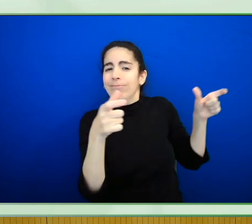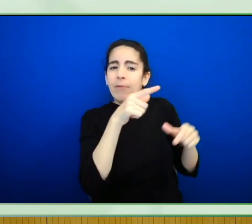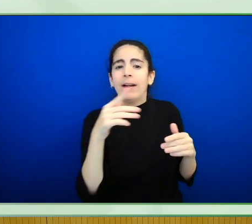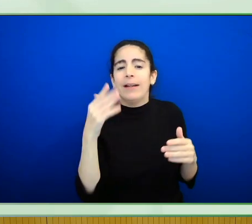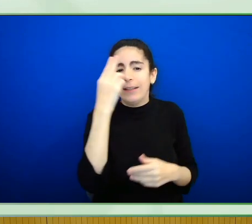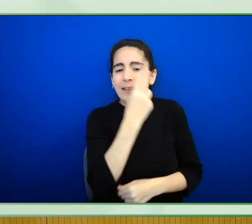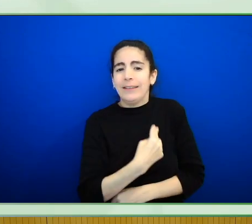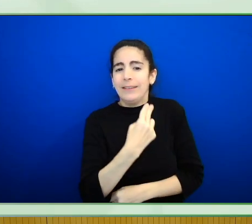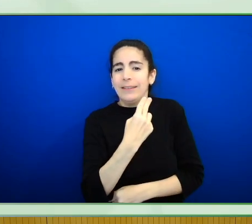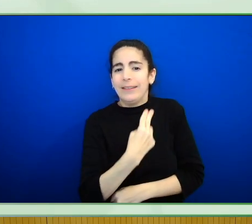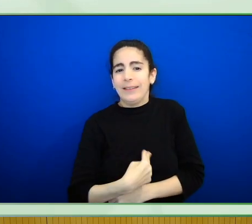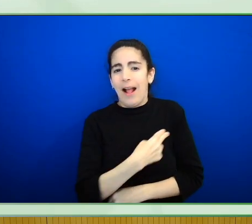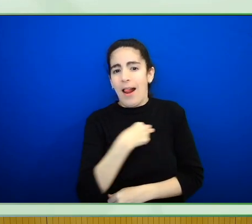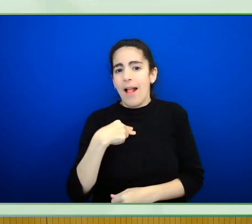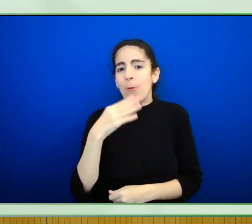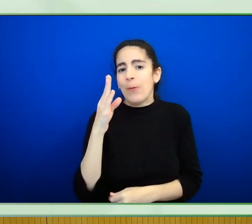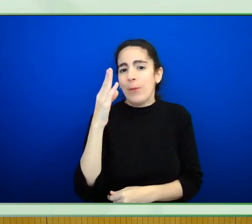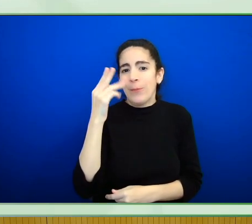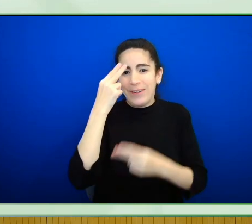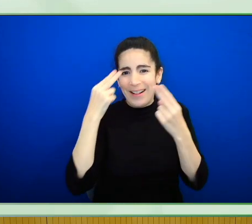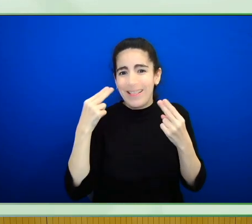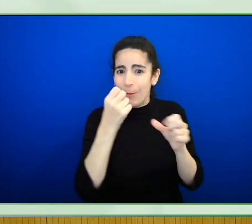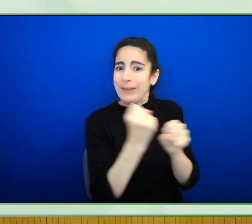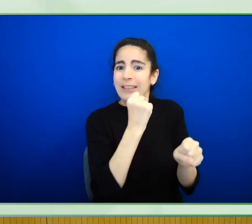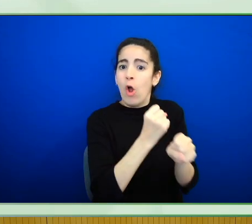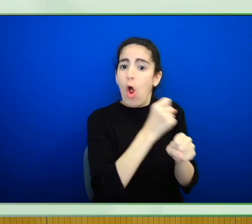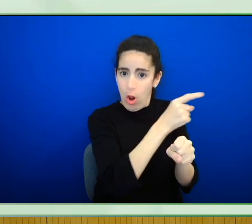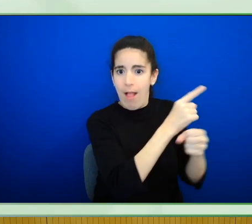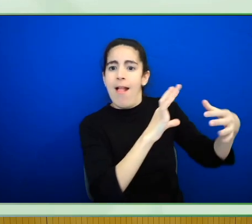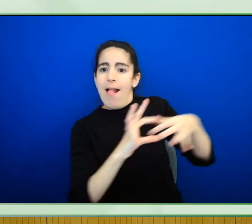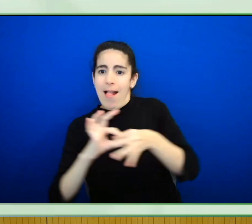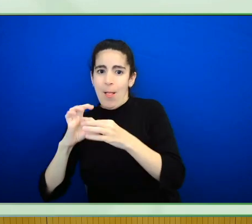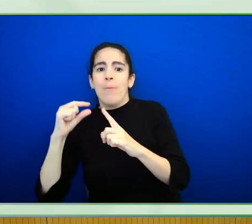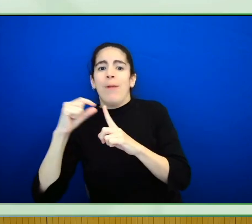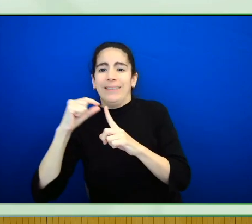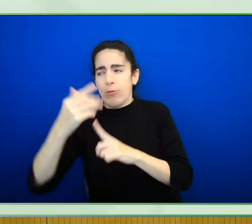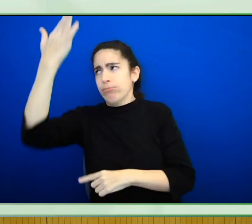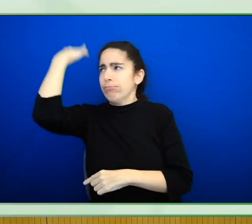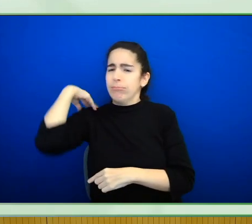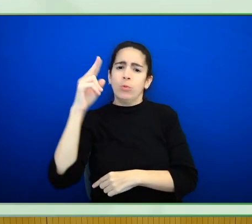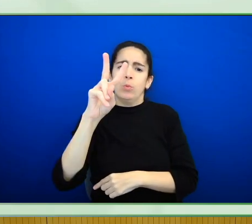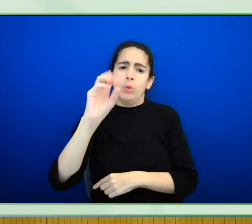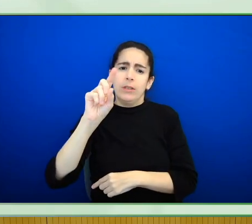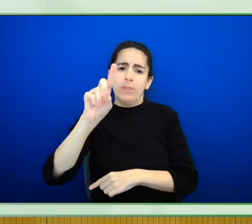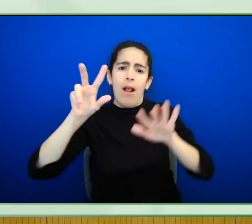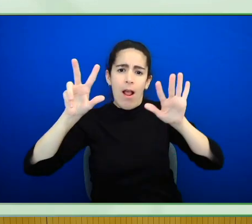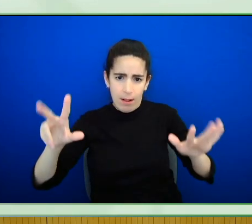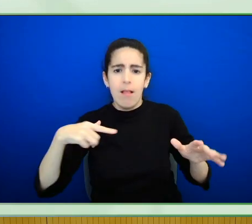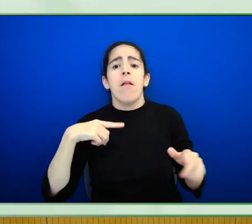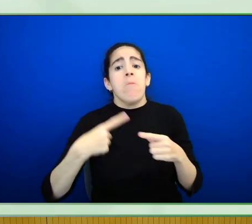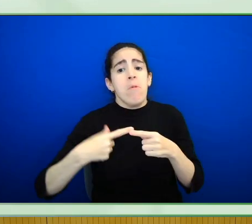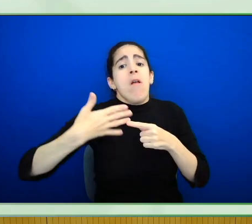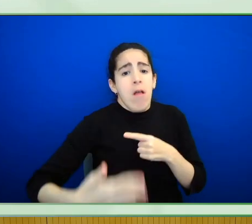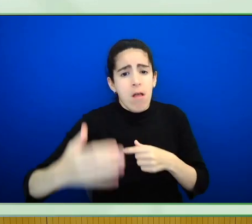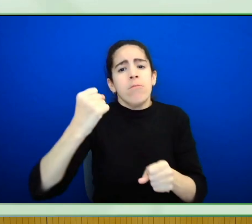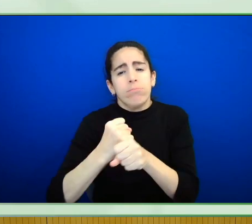where PEAK is being used at greater scale, and I'm very pleased to share that our ambitious goal is today we're reaching 1